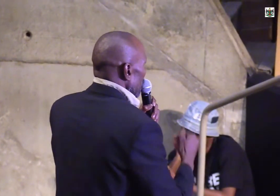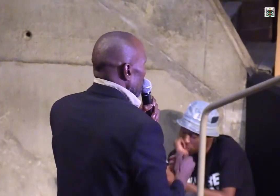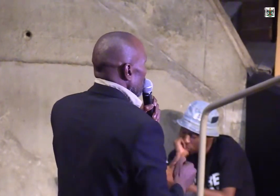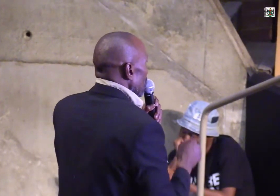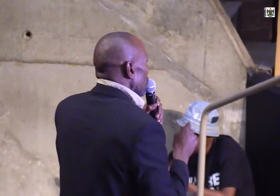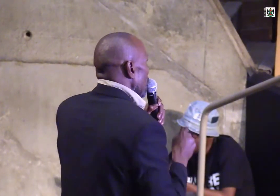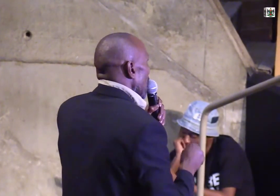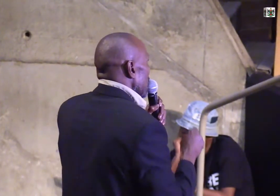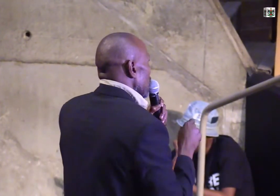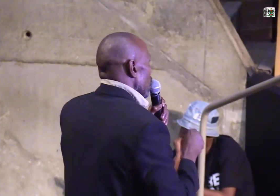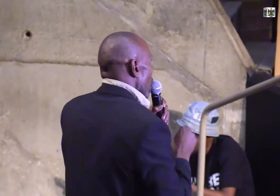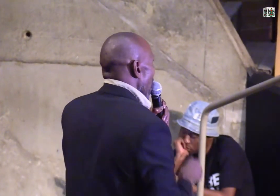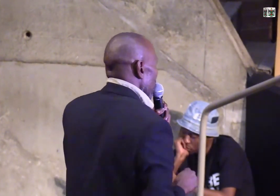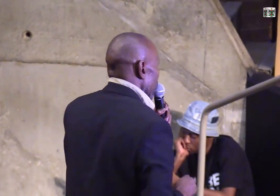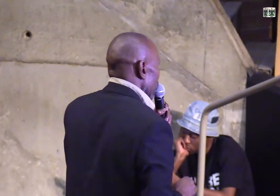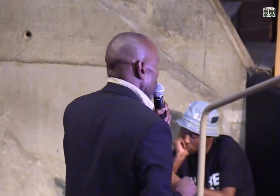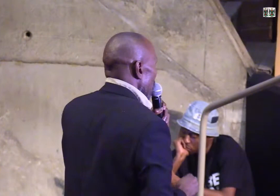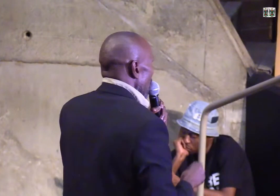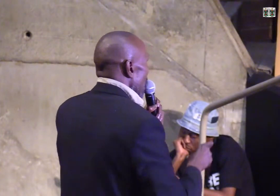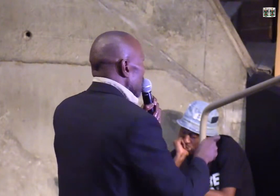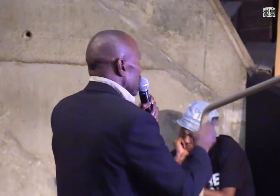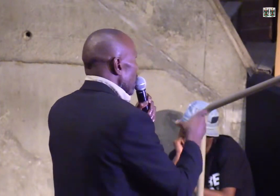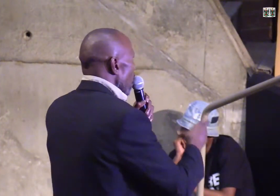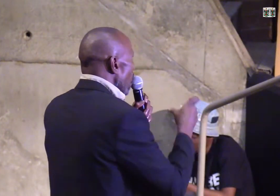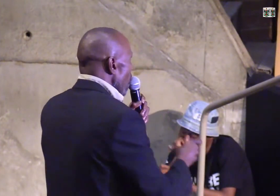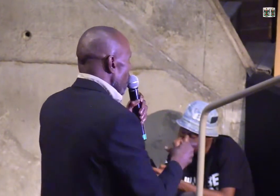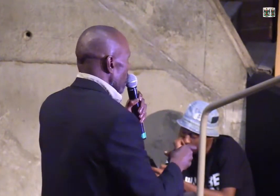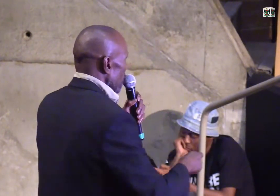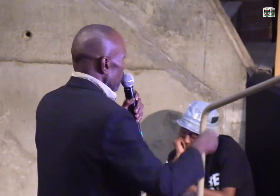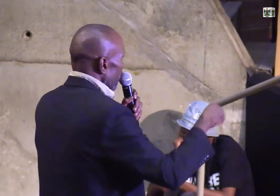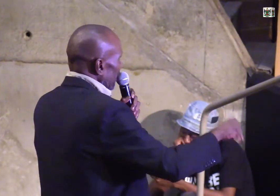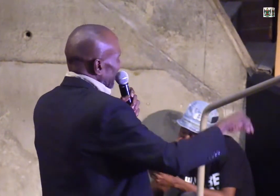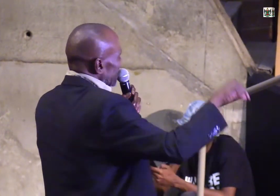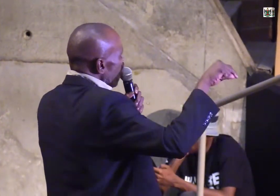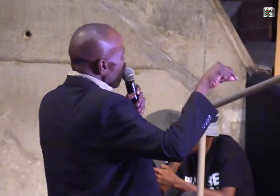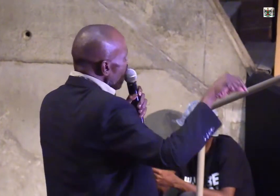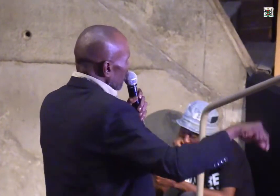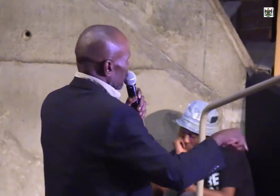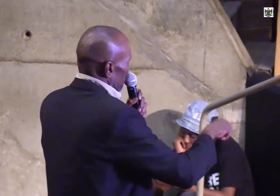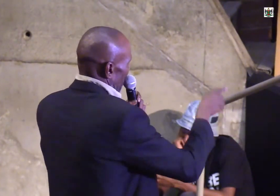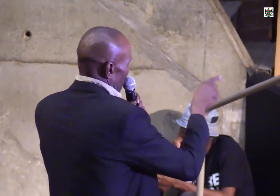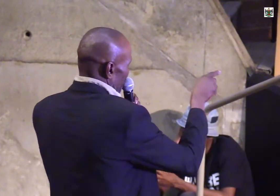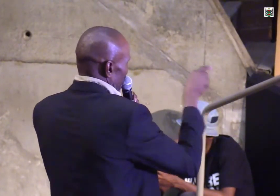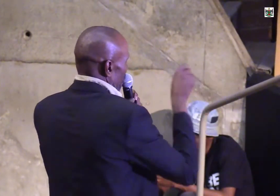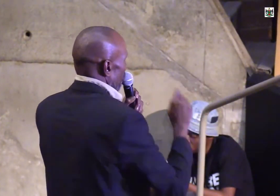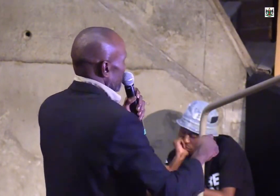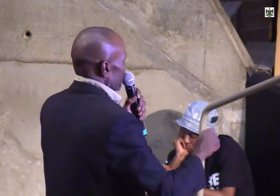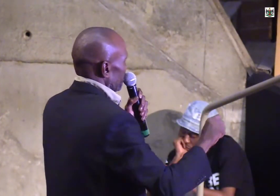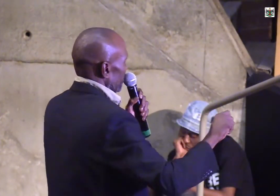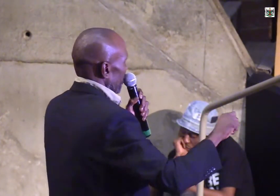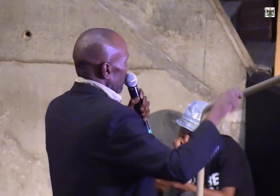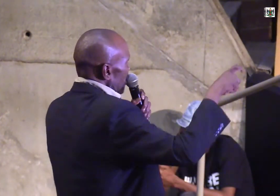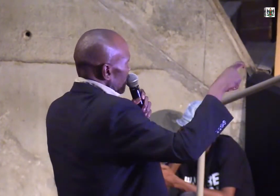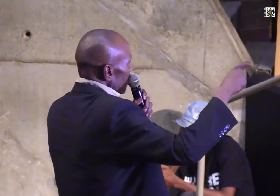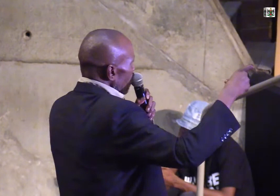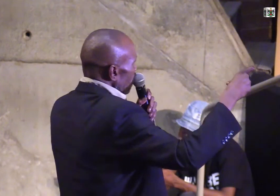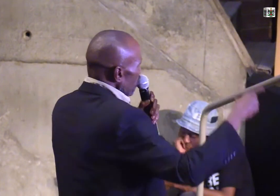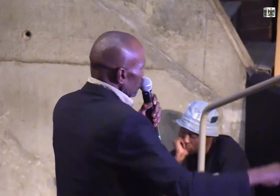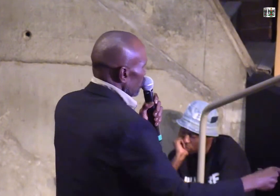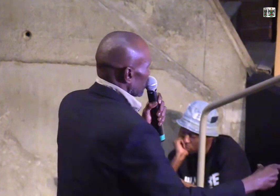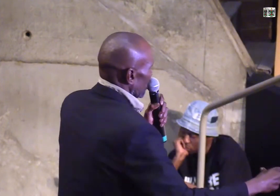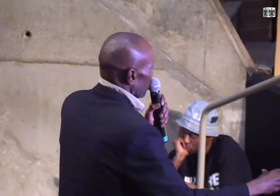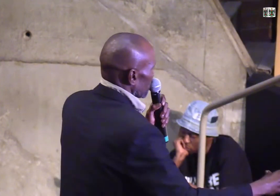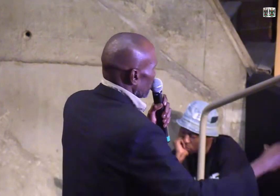to go back pre-1912 and see whom you'll find that there's a lot I'm answering your question Premiere